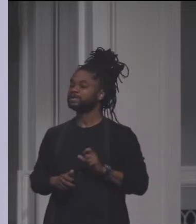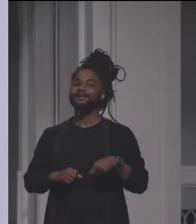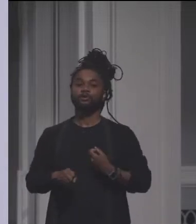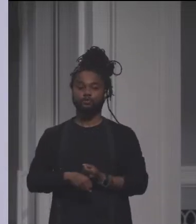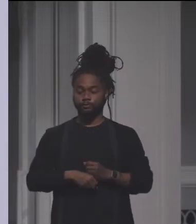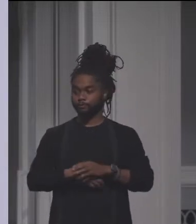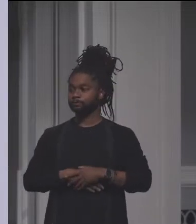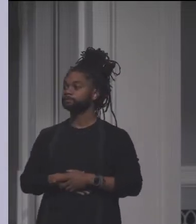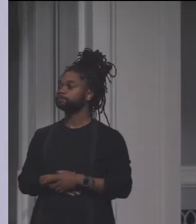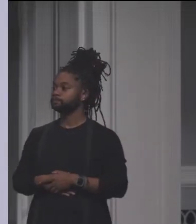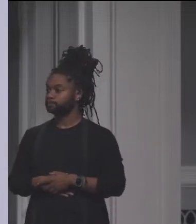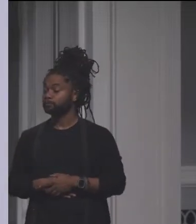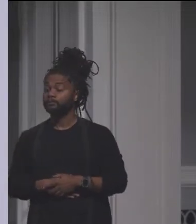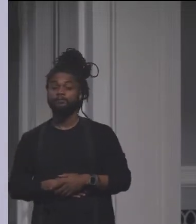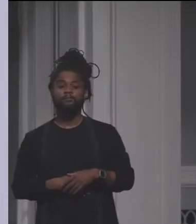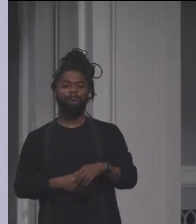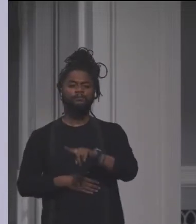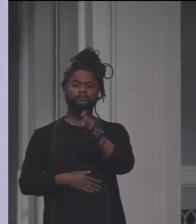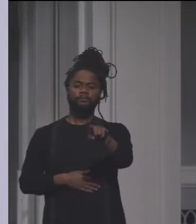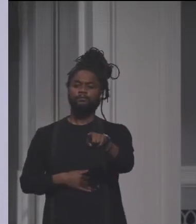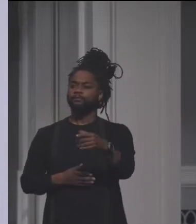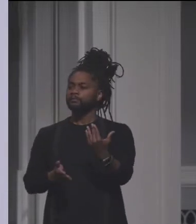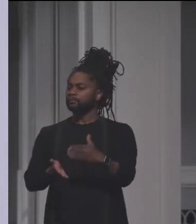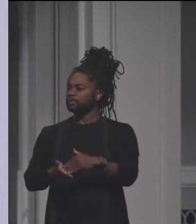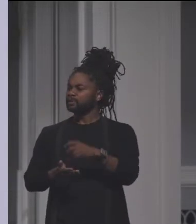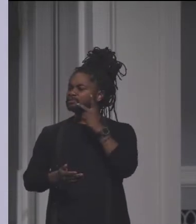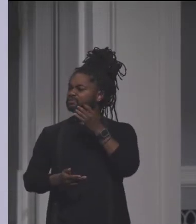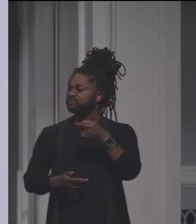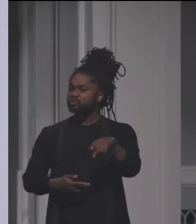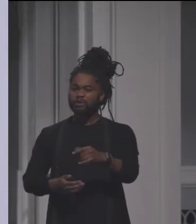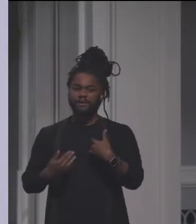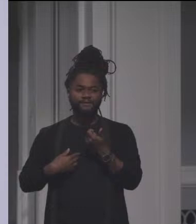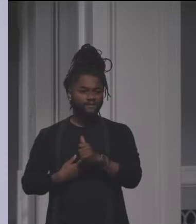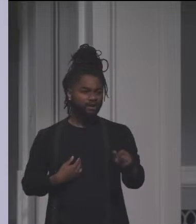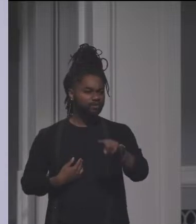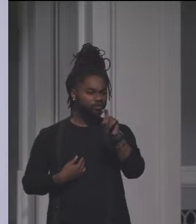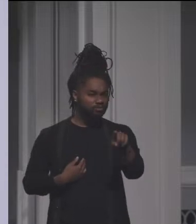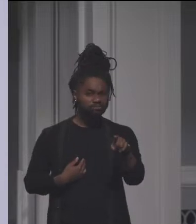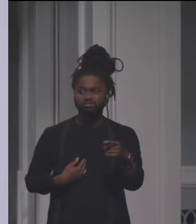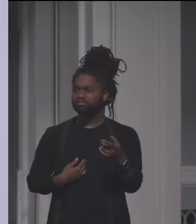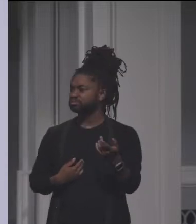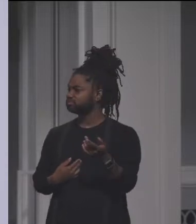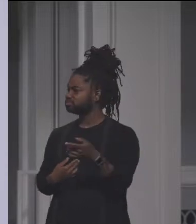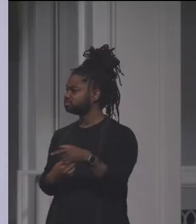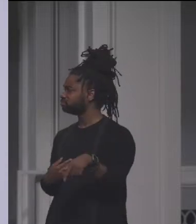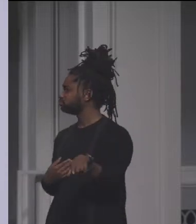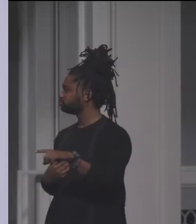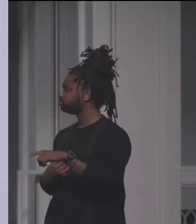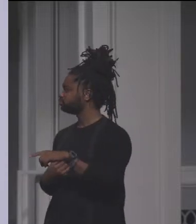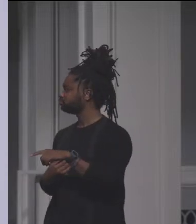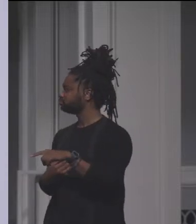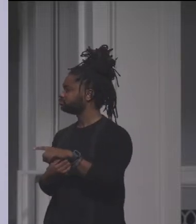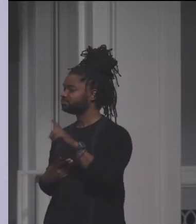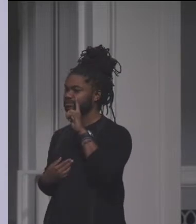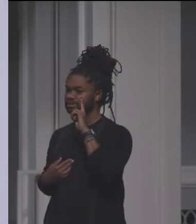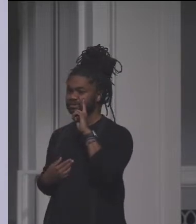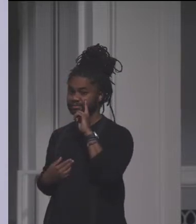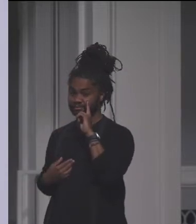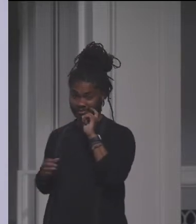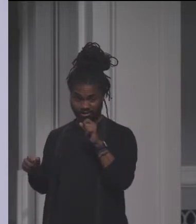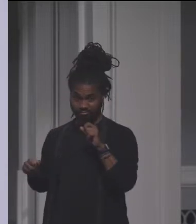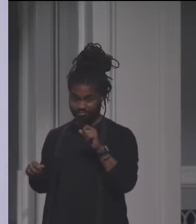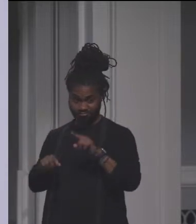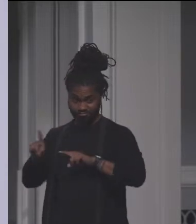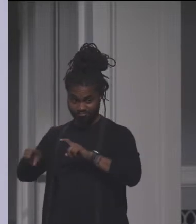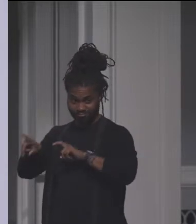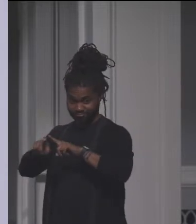I want to ask another question, and then I'll see if we have any questions coming in. So far, I haven't seen any, but I can keep asking questions. So if you don't have